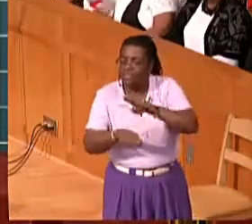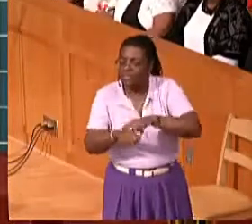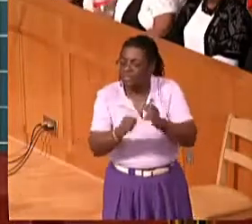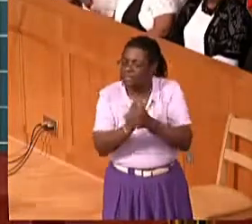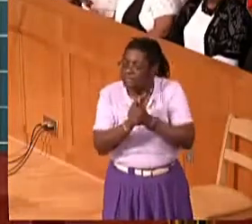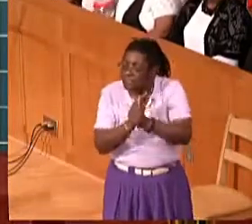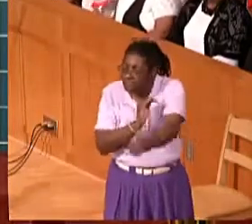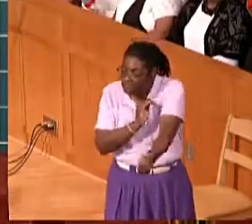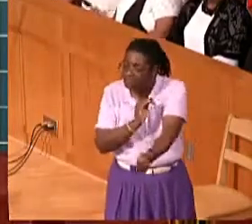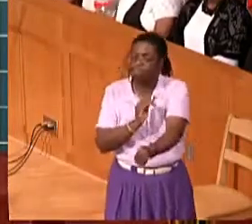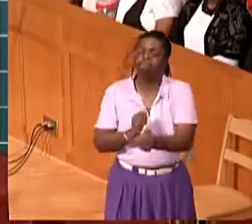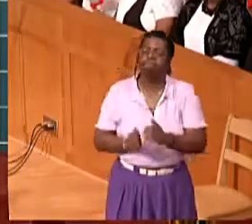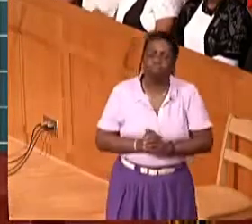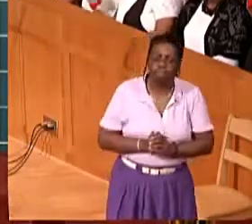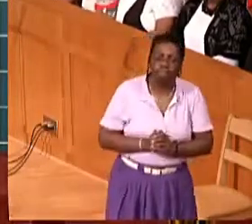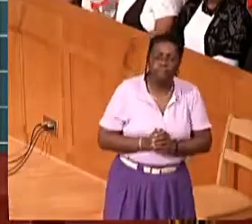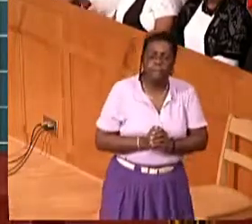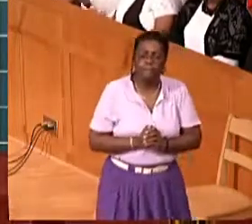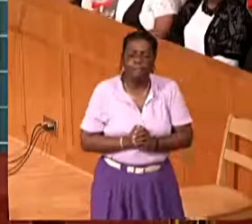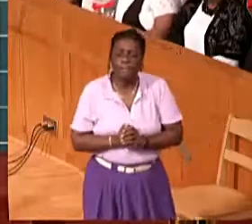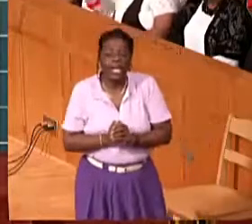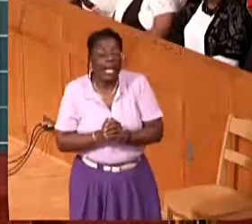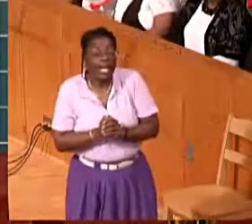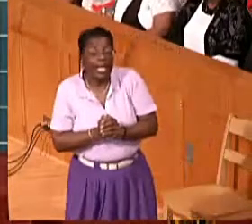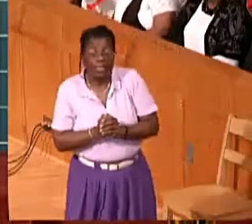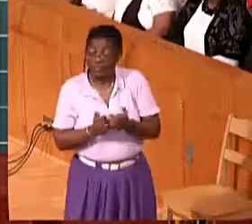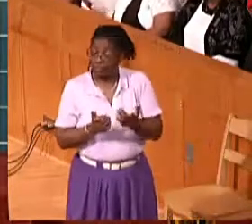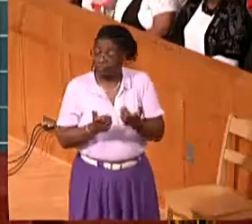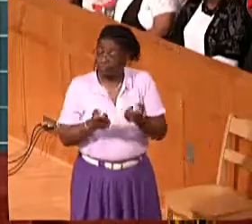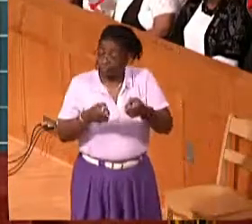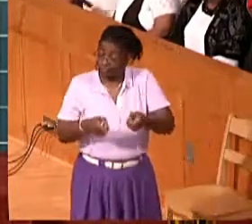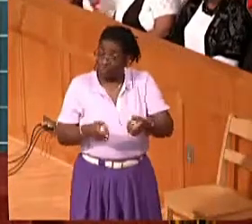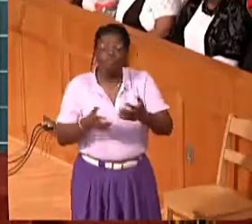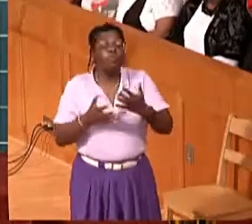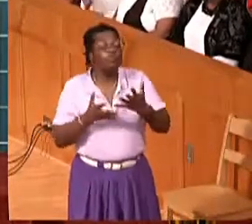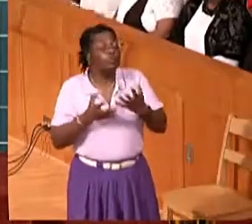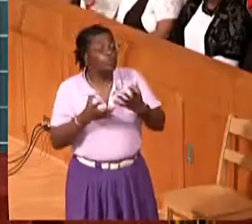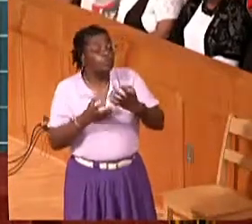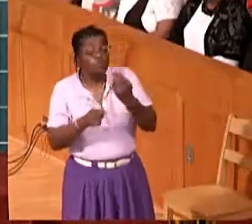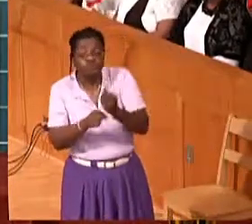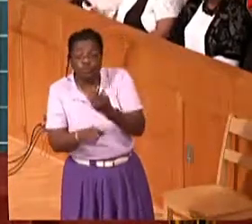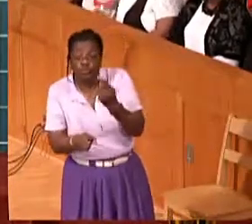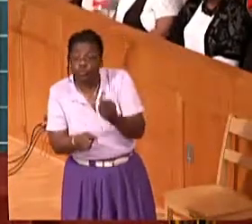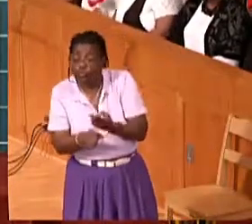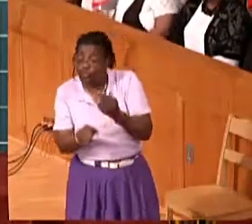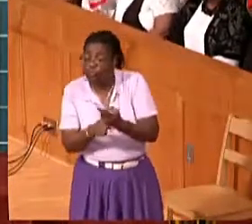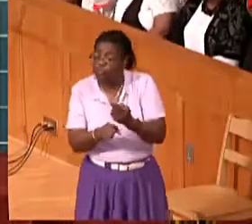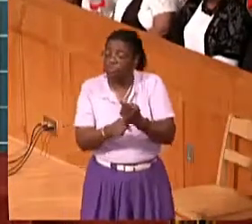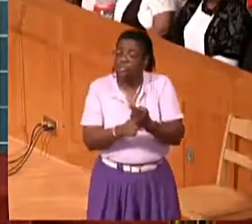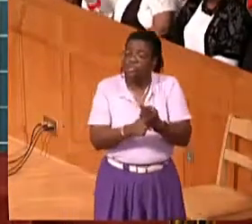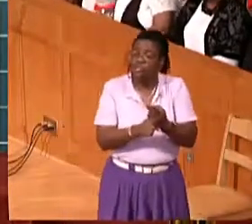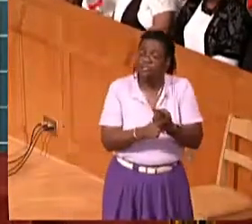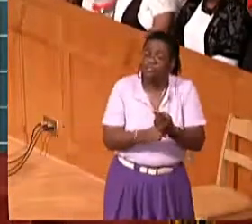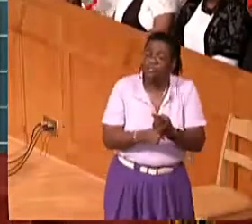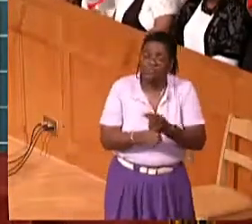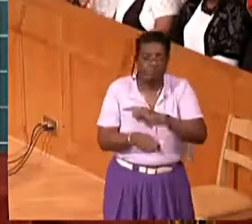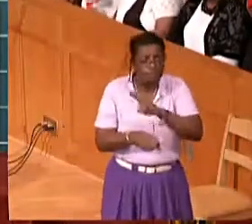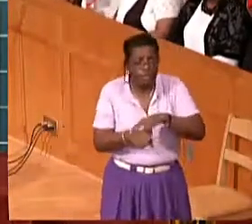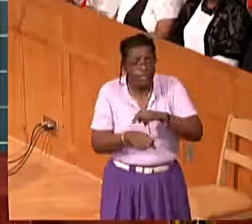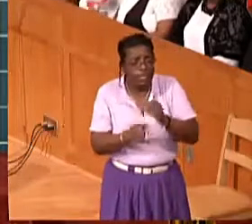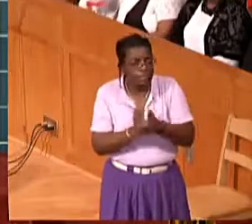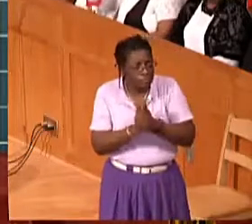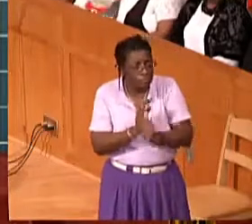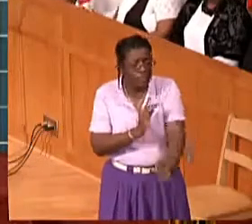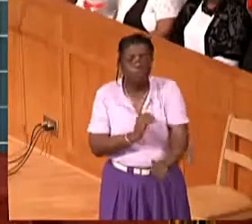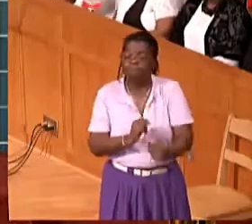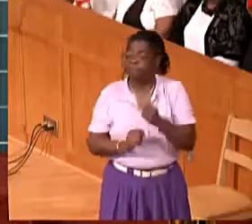the talents, he wanted them to go out and use what he gave them. Do I have a witness here? Can I tell you that the